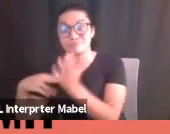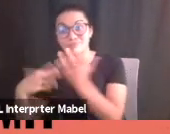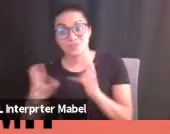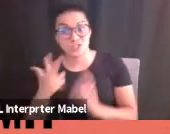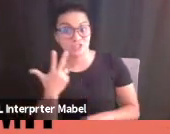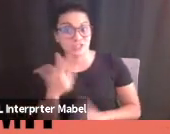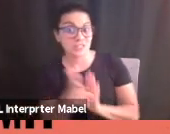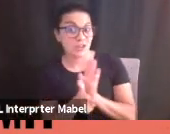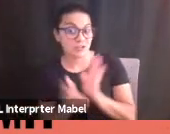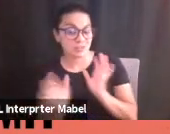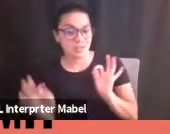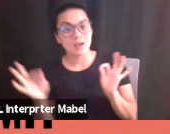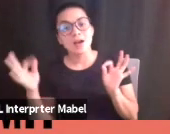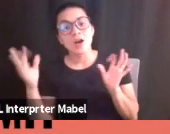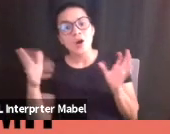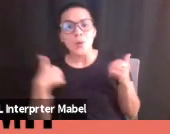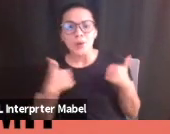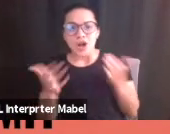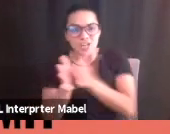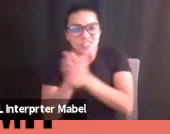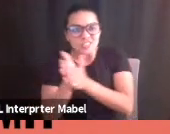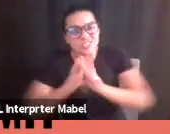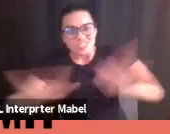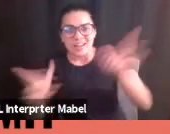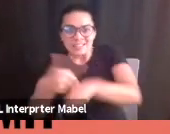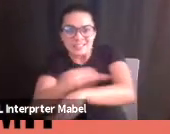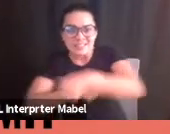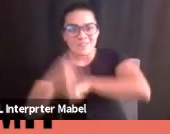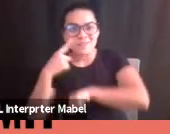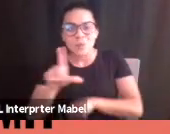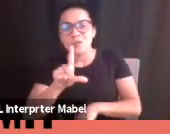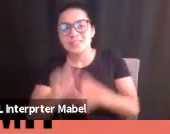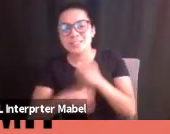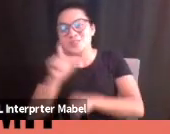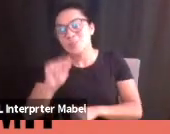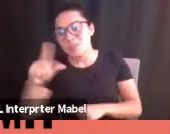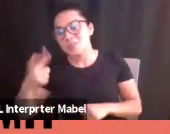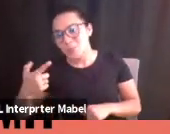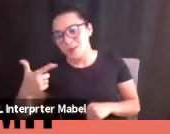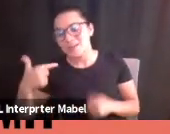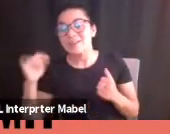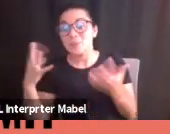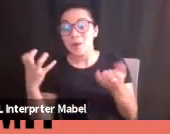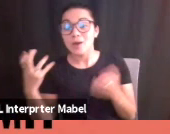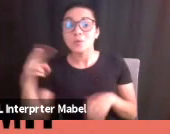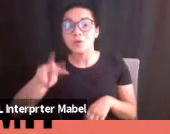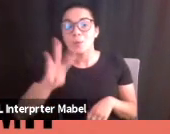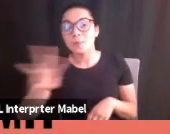2021. So if anybody wants to get involved, you can go to our website at